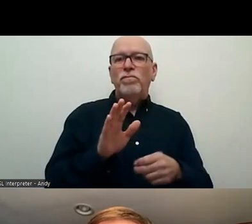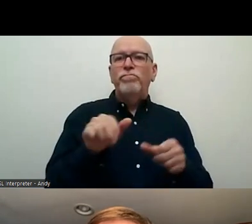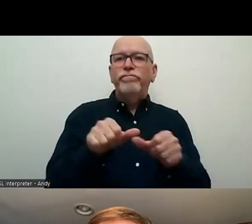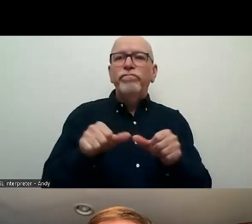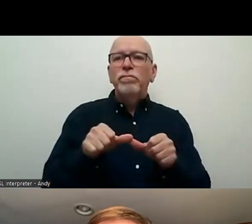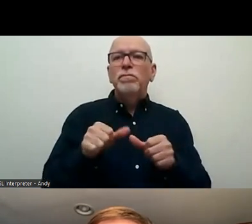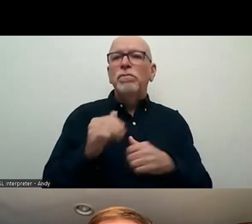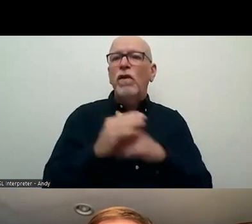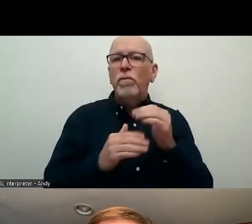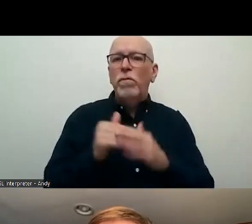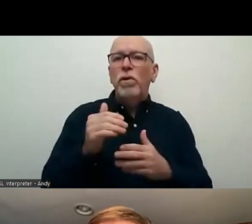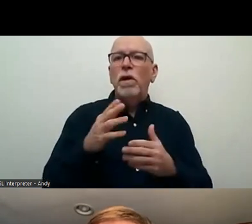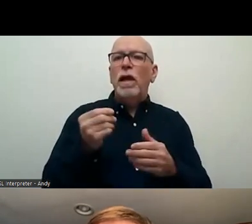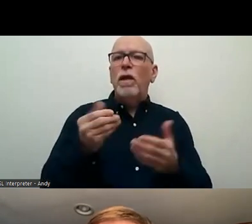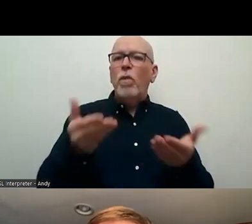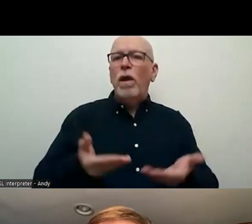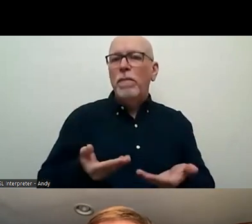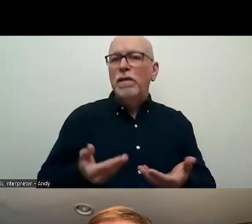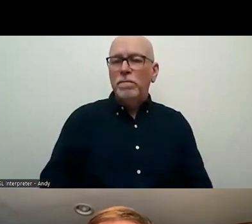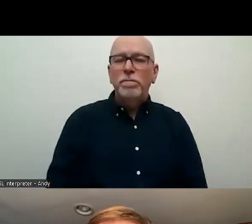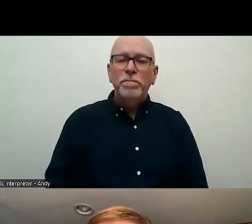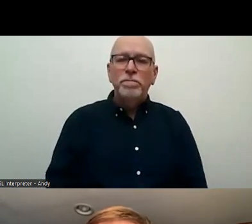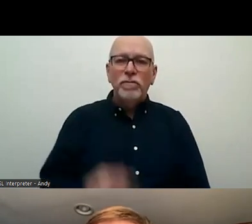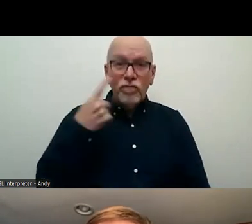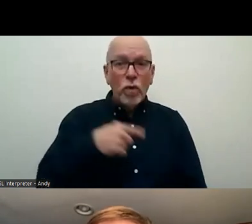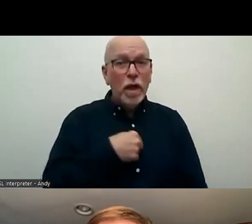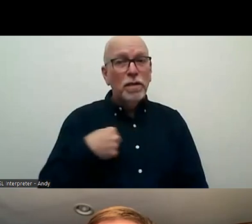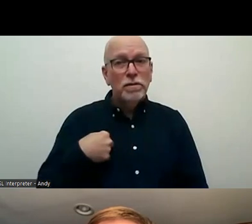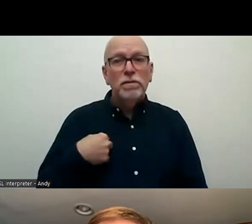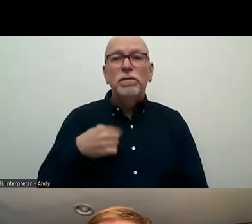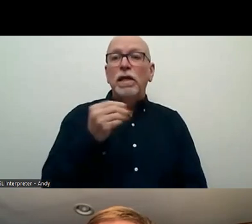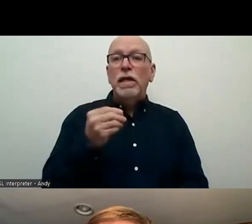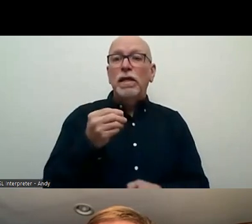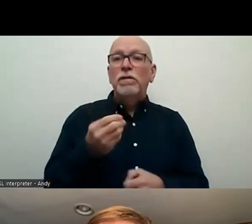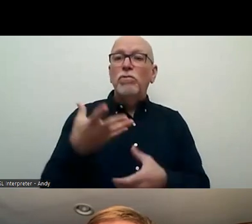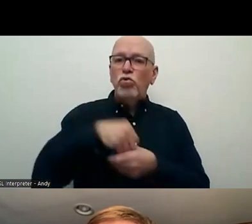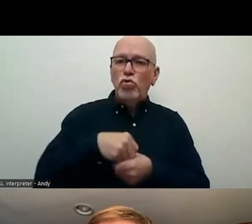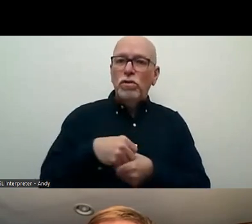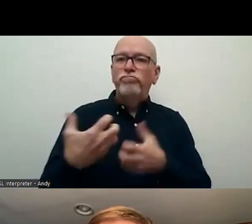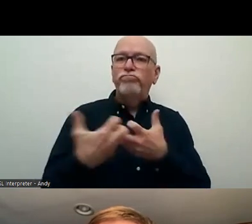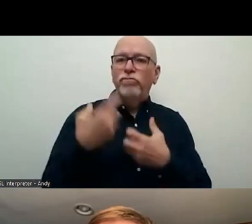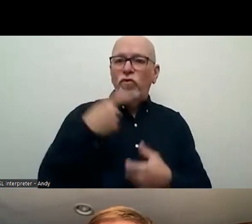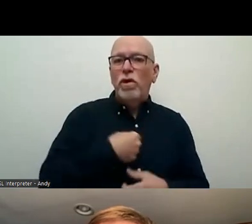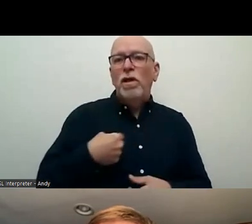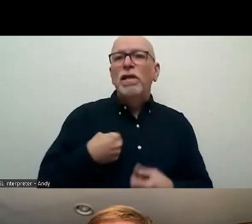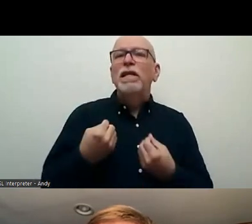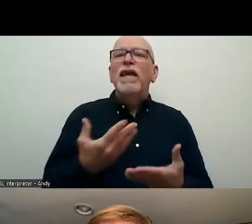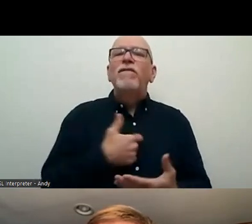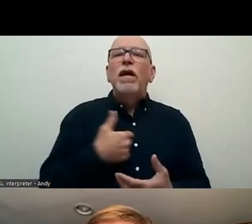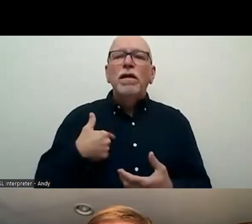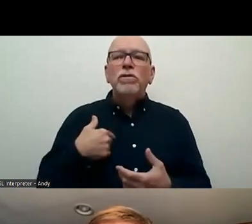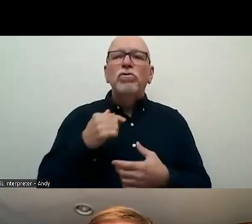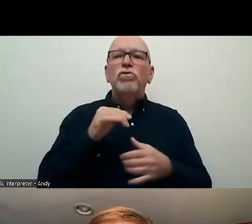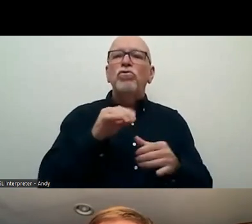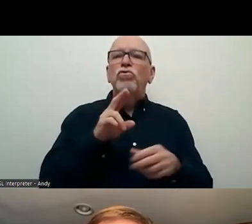comfortable and welcoming for us and inclusive for us please give us the universal design